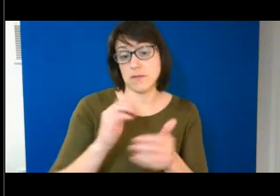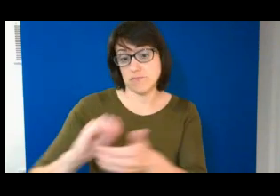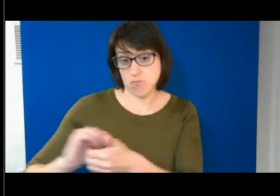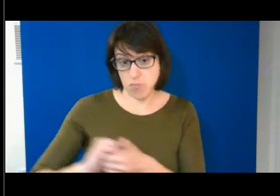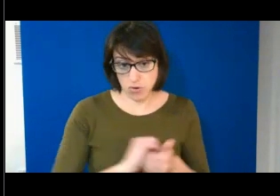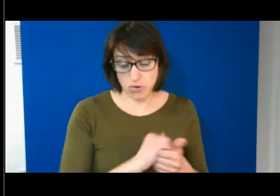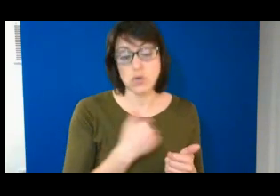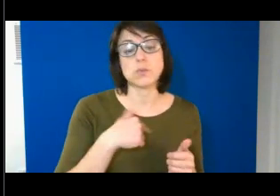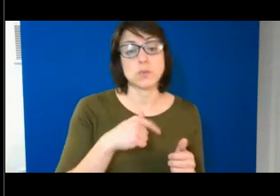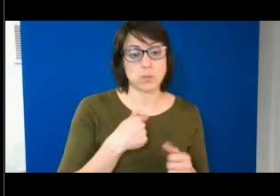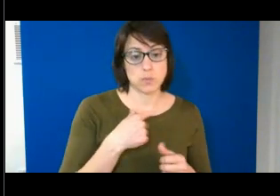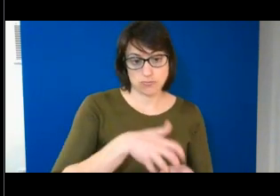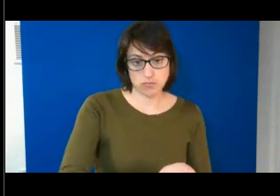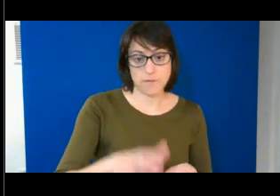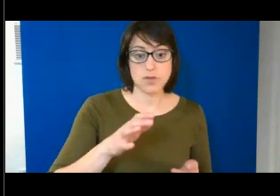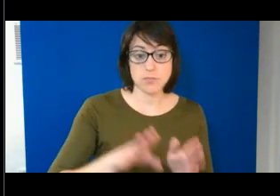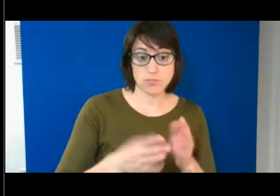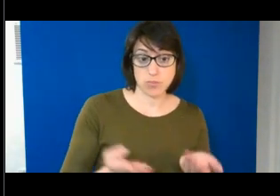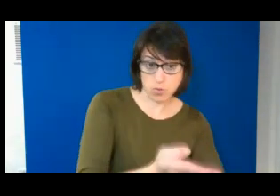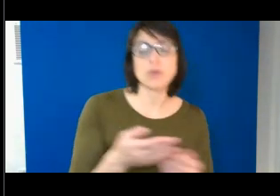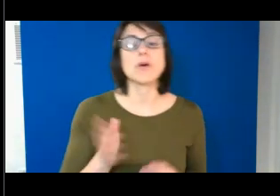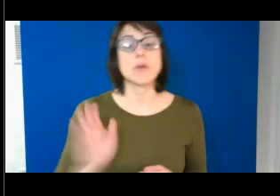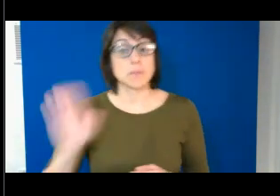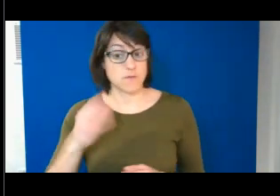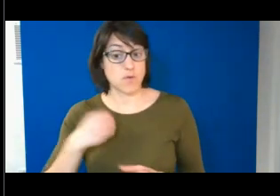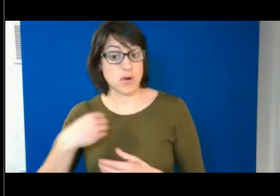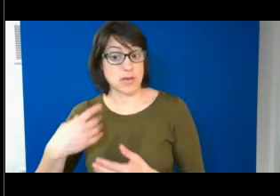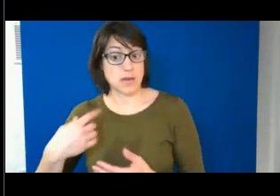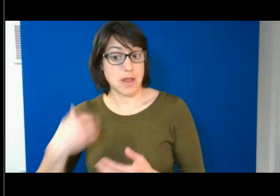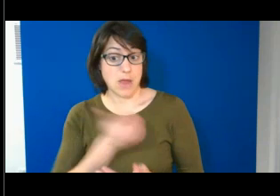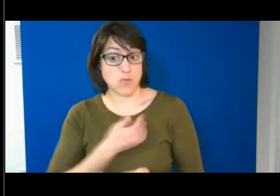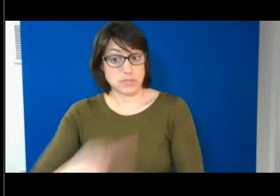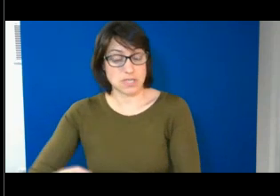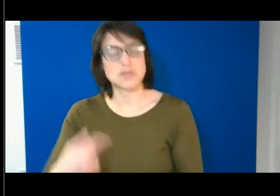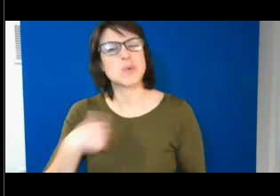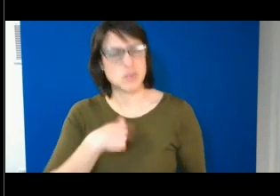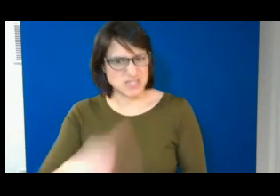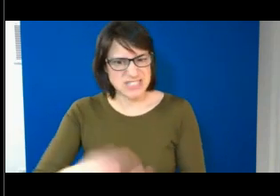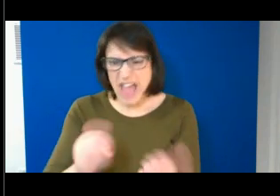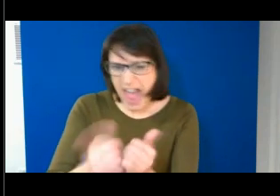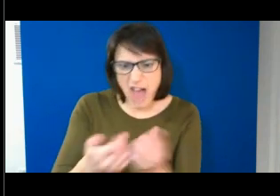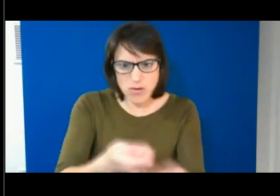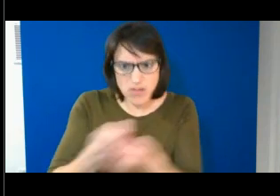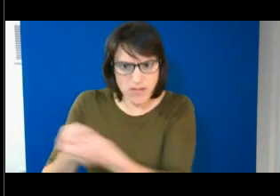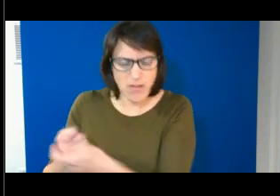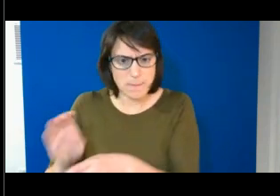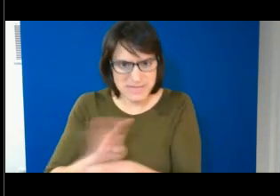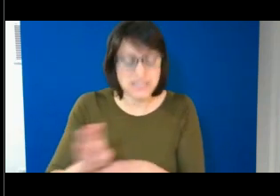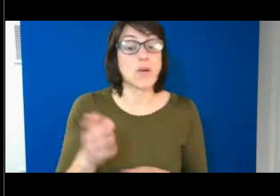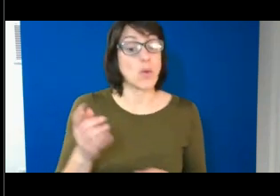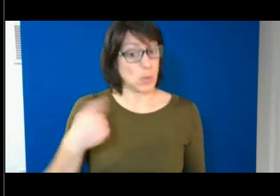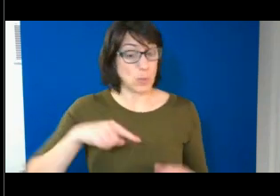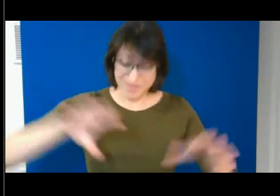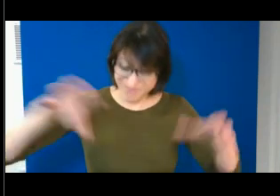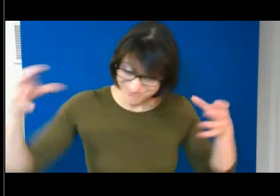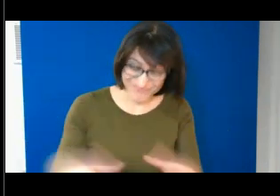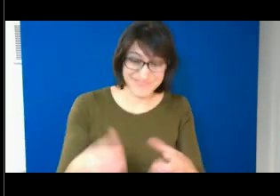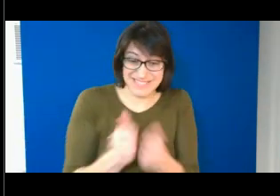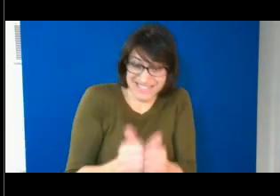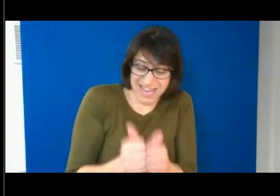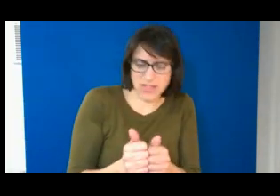we were talking about, how do you bring them in? We were in the room writing that proposal, coming up with the ideas together, and that was really key